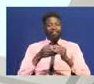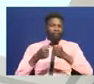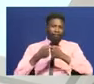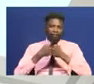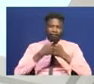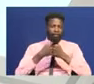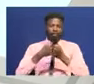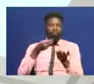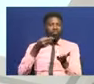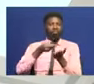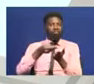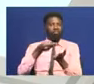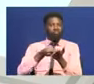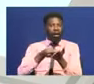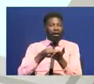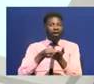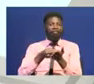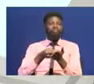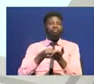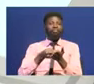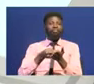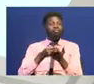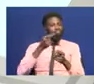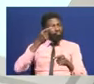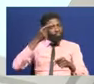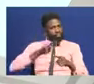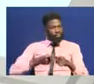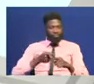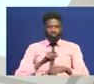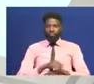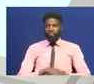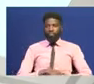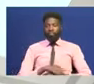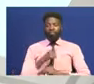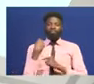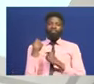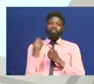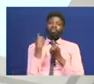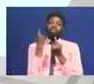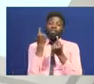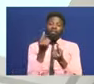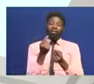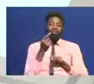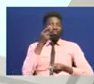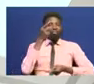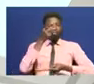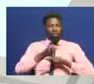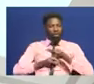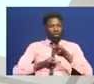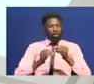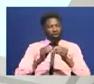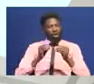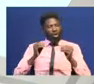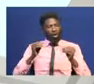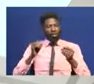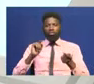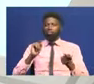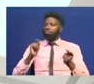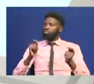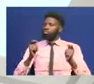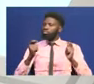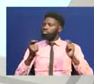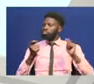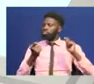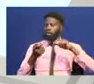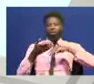And the journey has been long, and it has seen, you know, it has evolved with the time up to the point where now